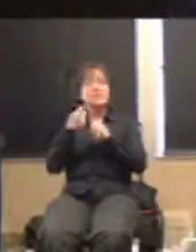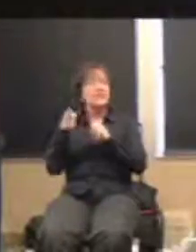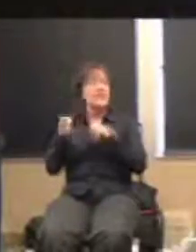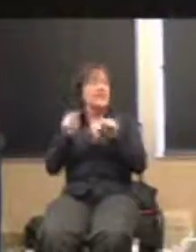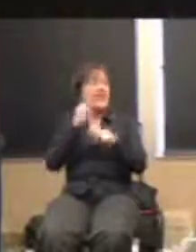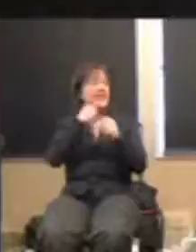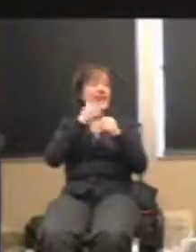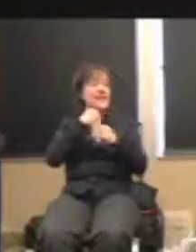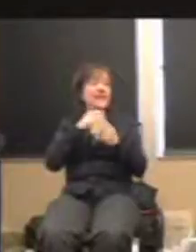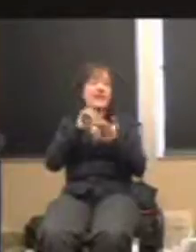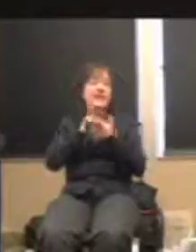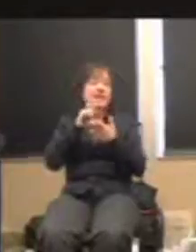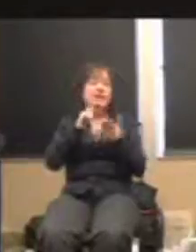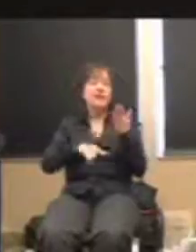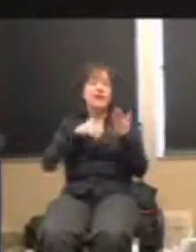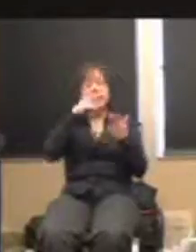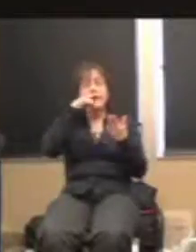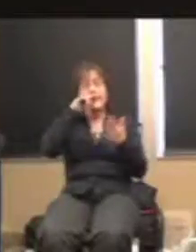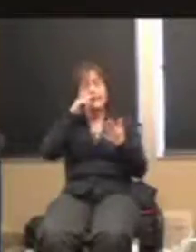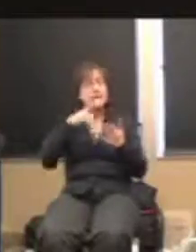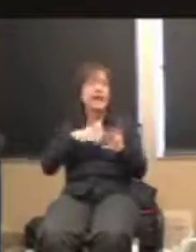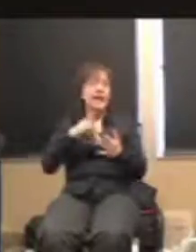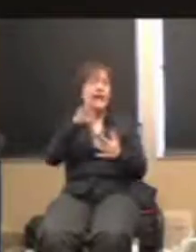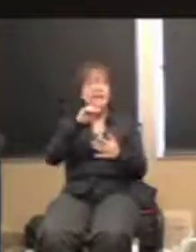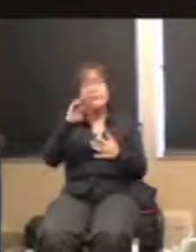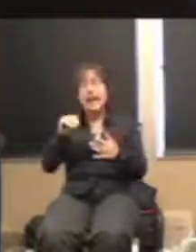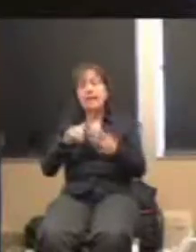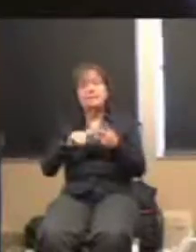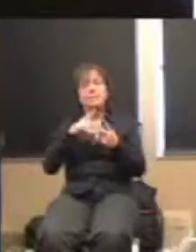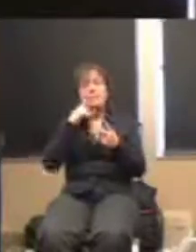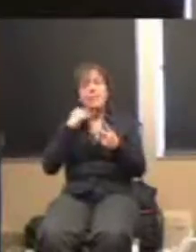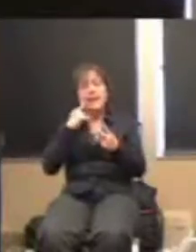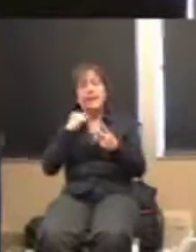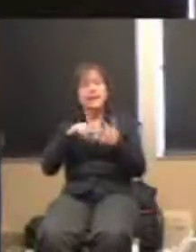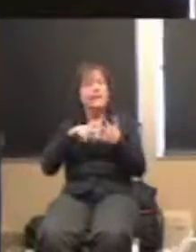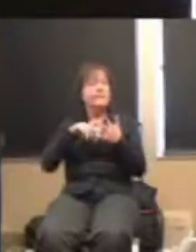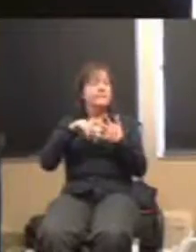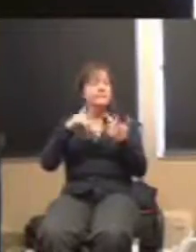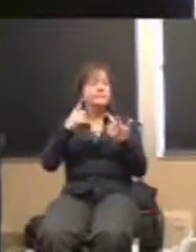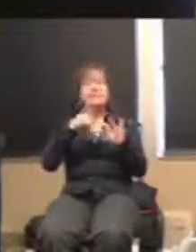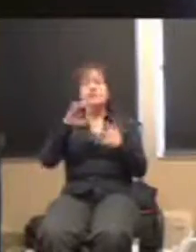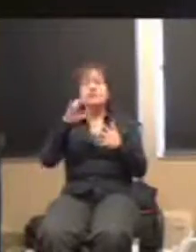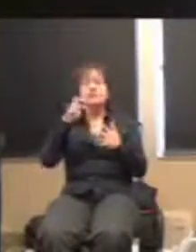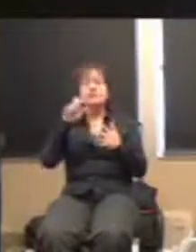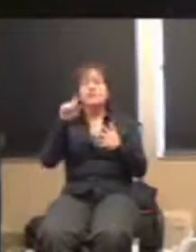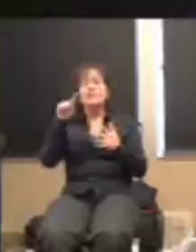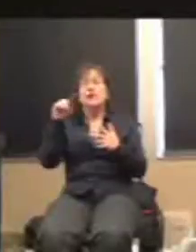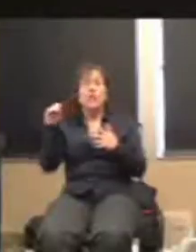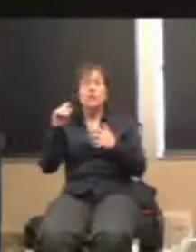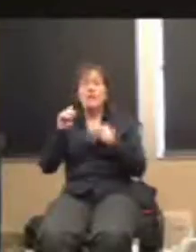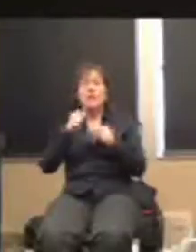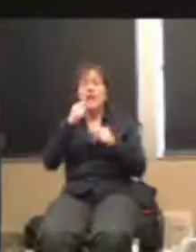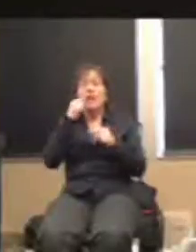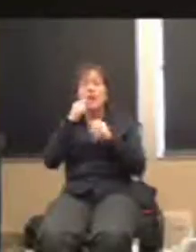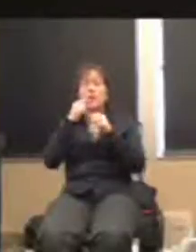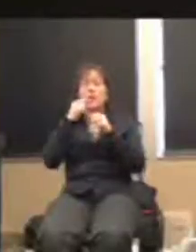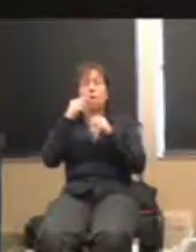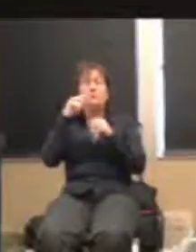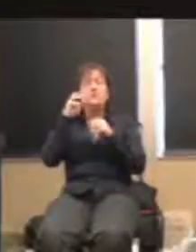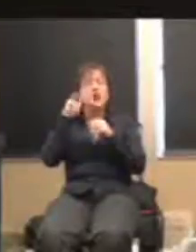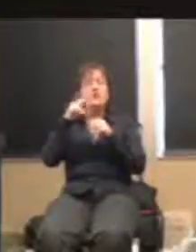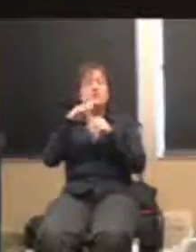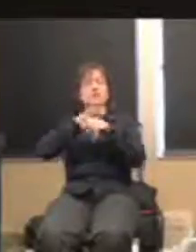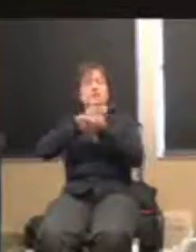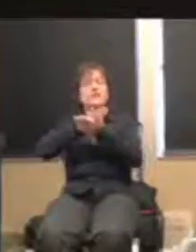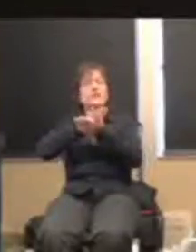what little kiddos like. An M&M, a piece of candy, a Cheeto that they can suck the cheese off of. So that's where you're going to begin.